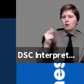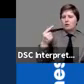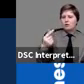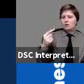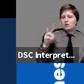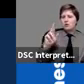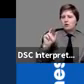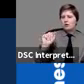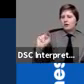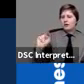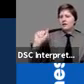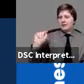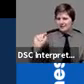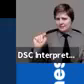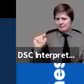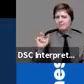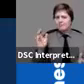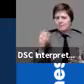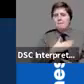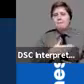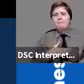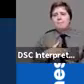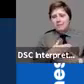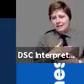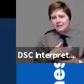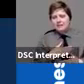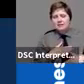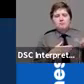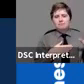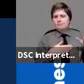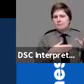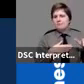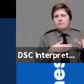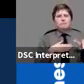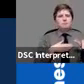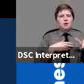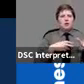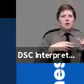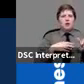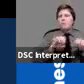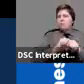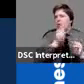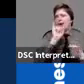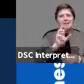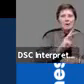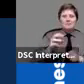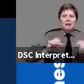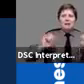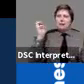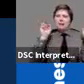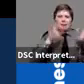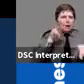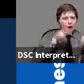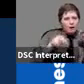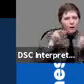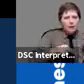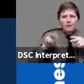toledo.oh.gov/EMR grant. And so please, y'all should break that website tonight by just flooding it with your